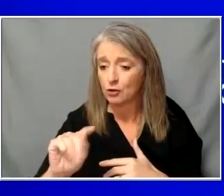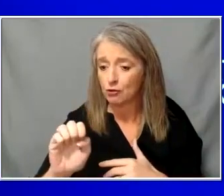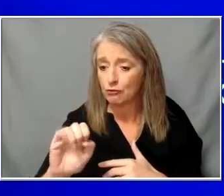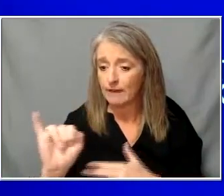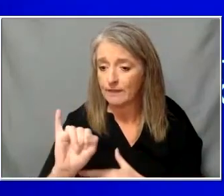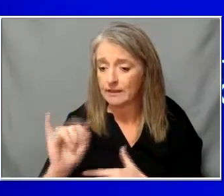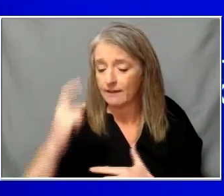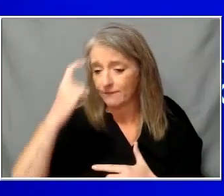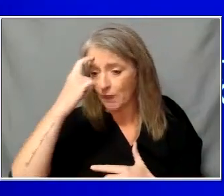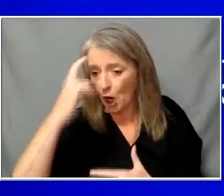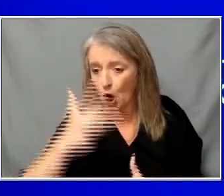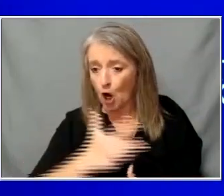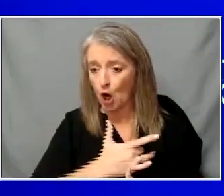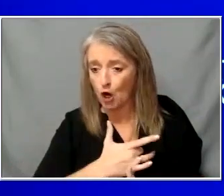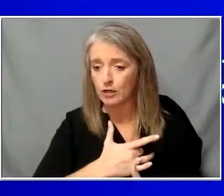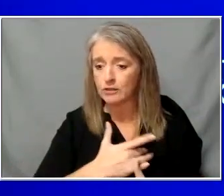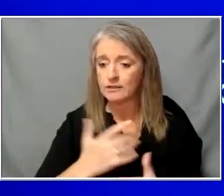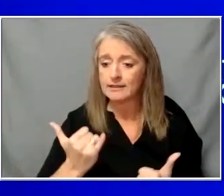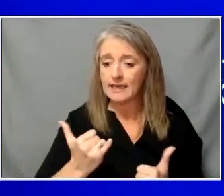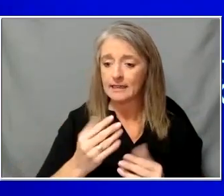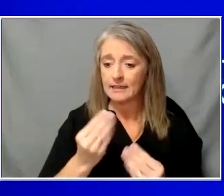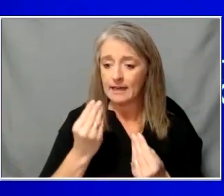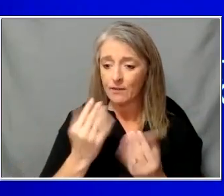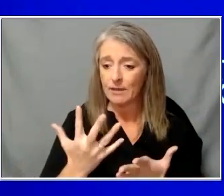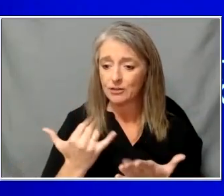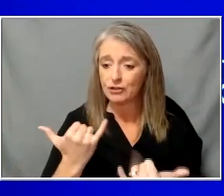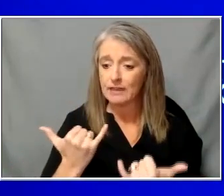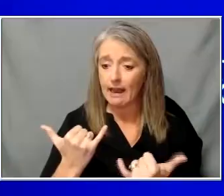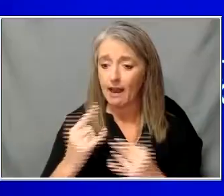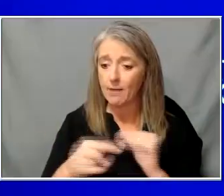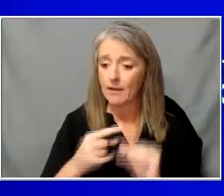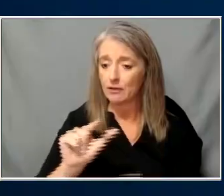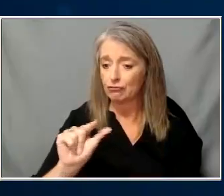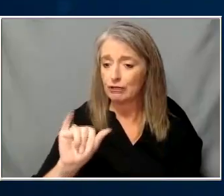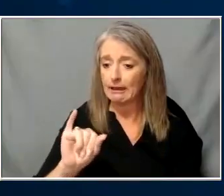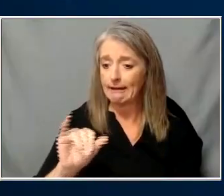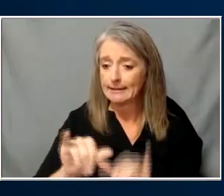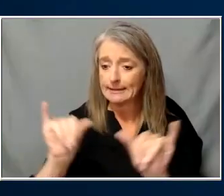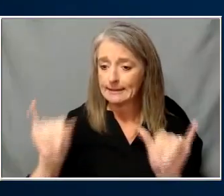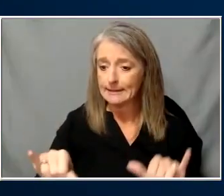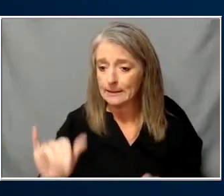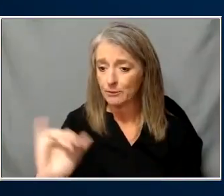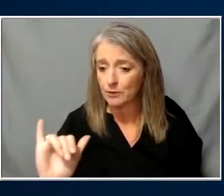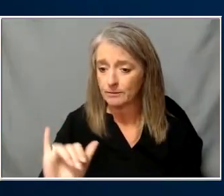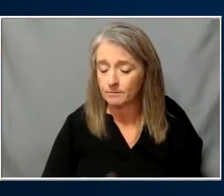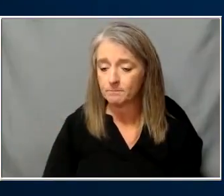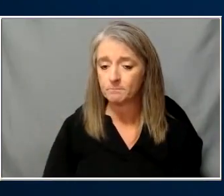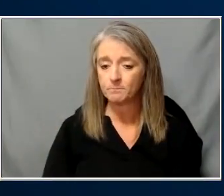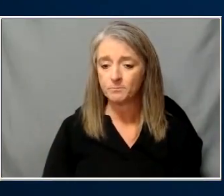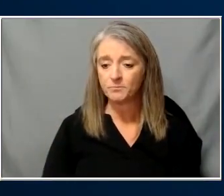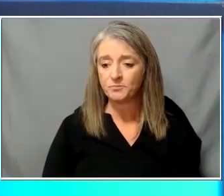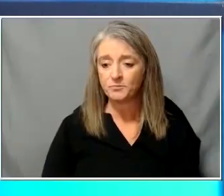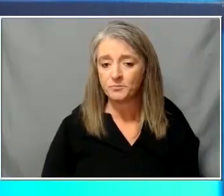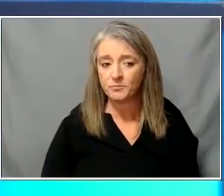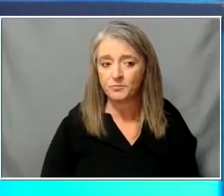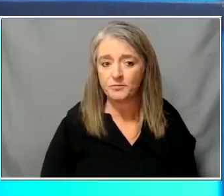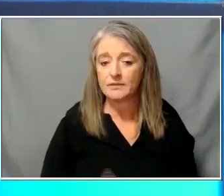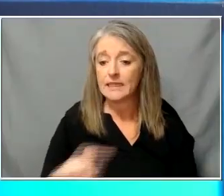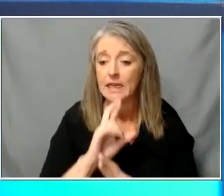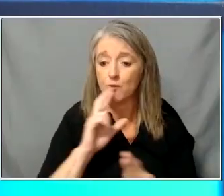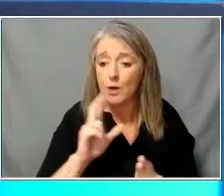brain, the heart. Obviously, here's some information now about the GI system as well. Doc Hawk, thanks so much. Yeah. Let's check and see if there's any reporters on the line